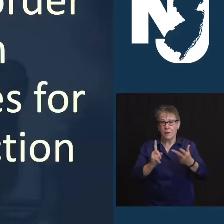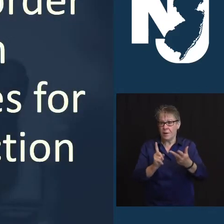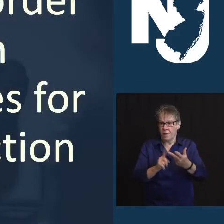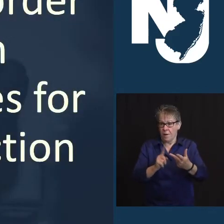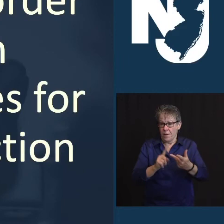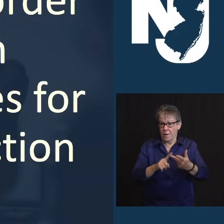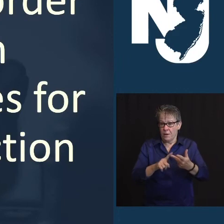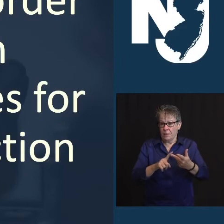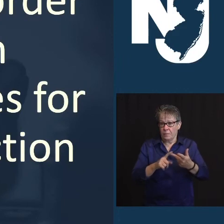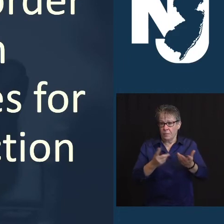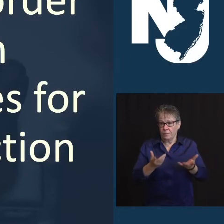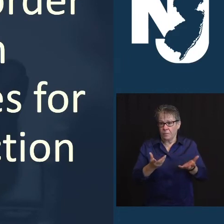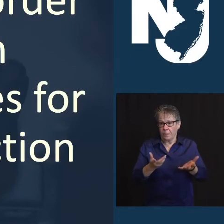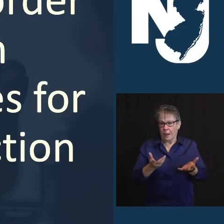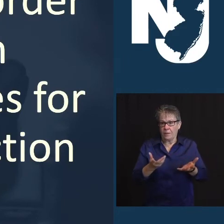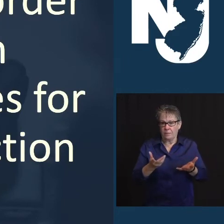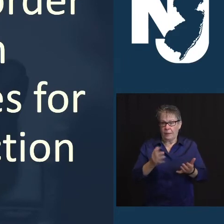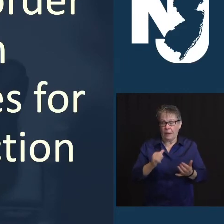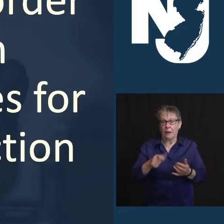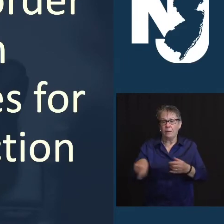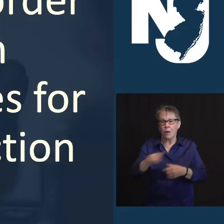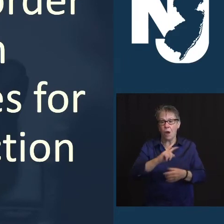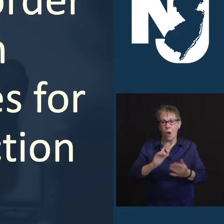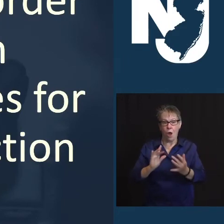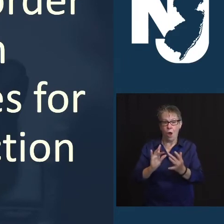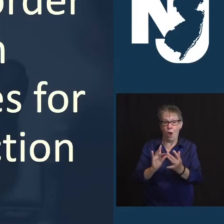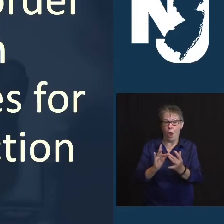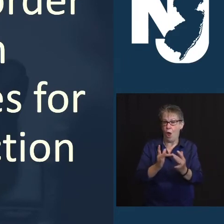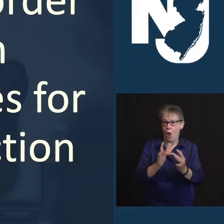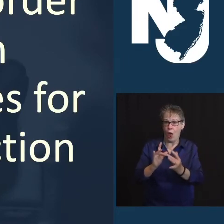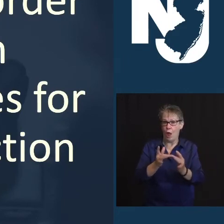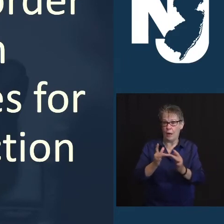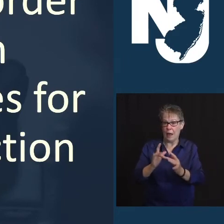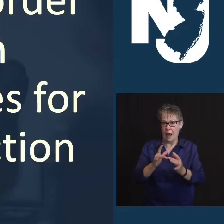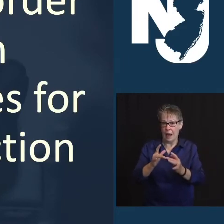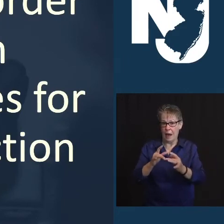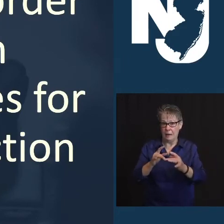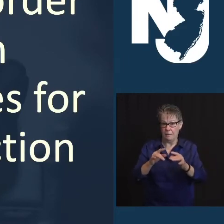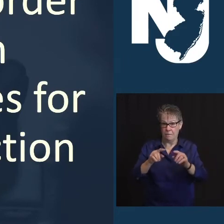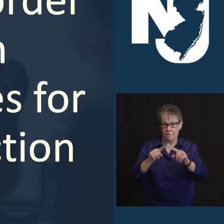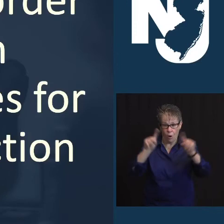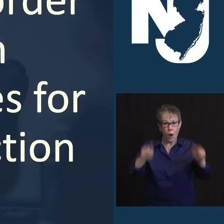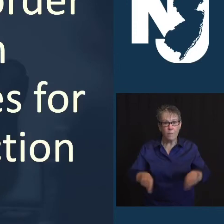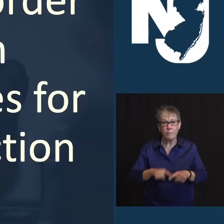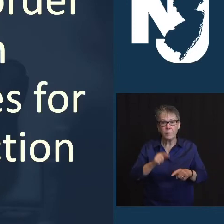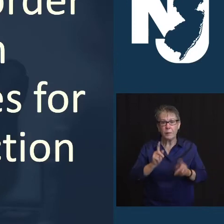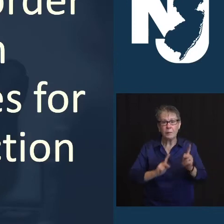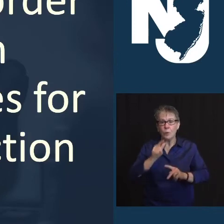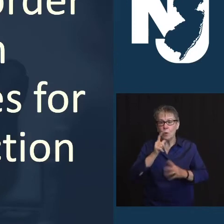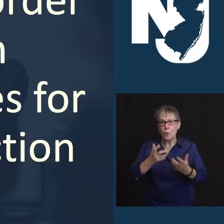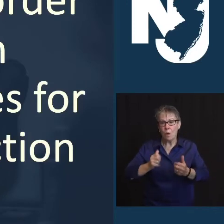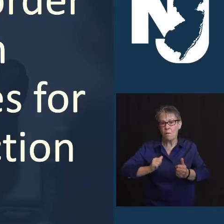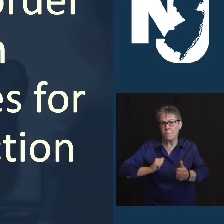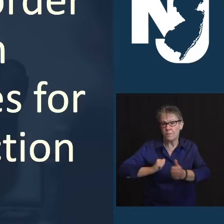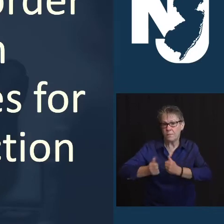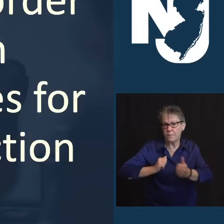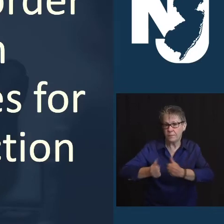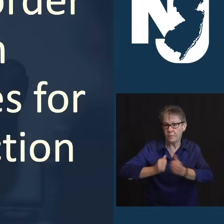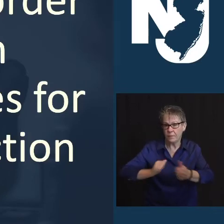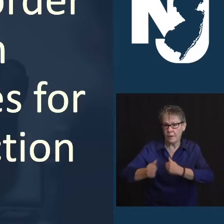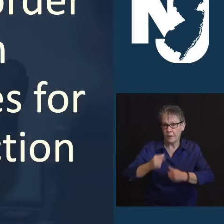petition signatures for the June primary is going live on the Secretary of State's website today. Additionally, I'm signing an executive